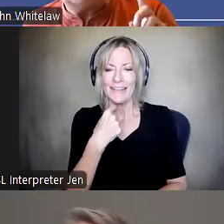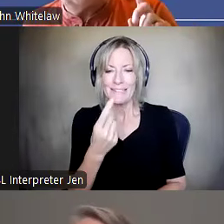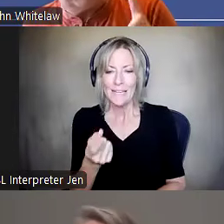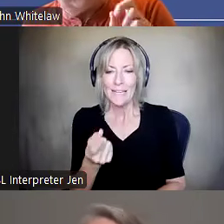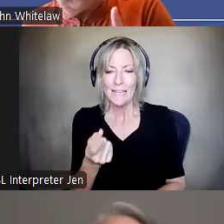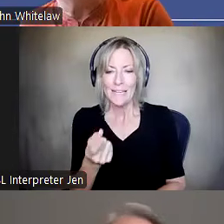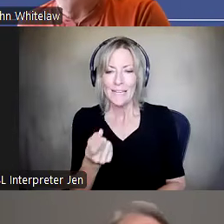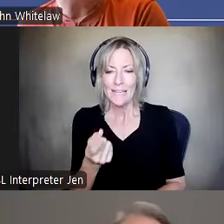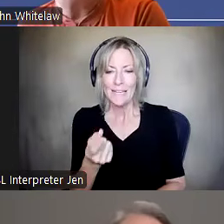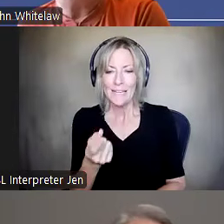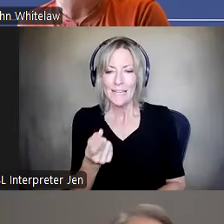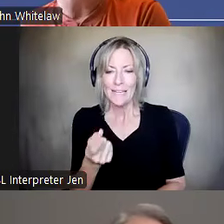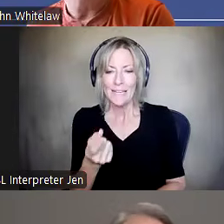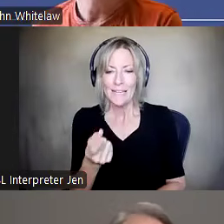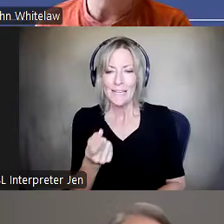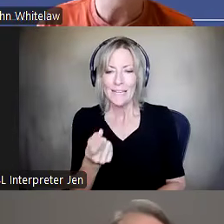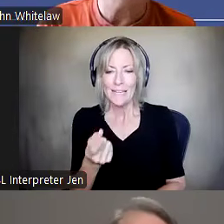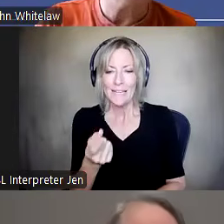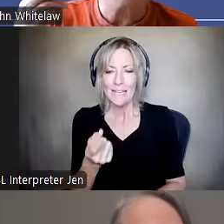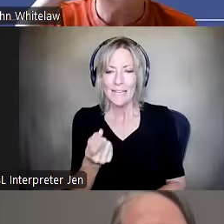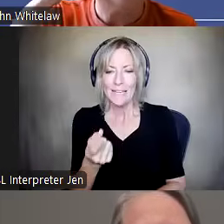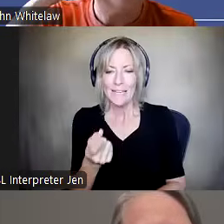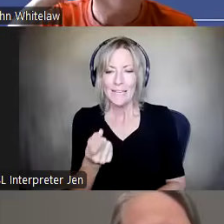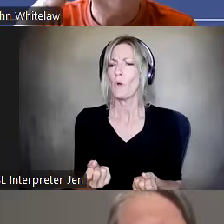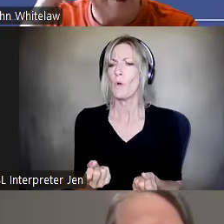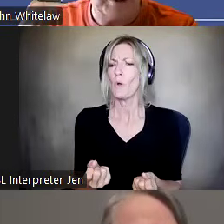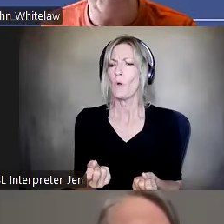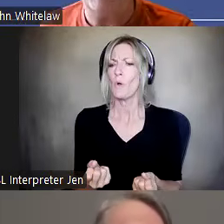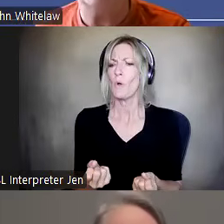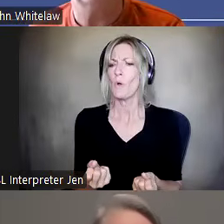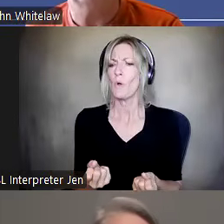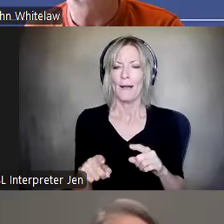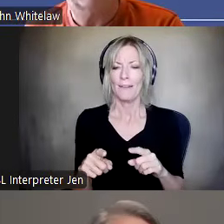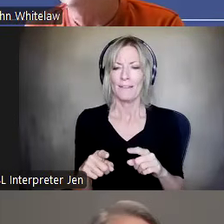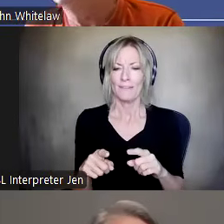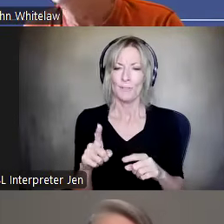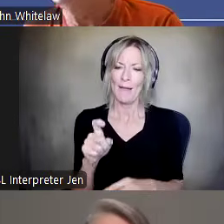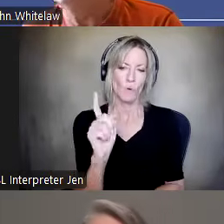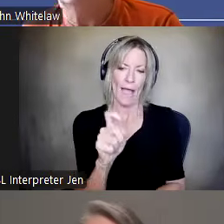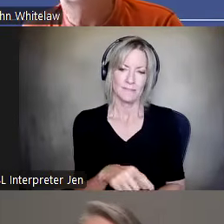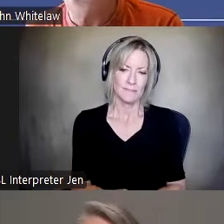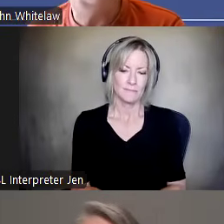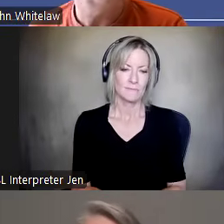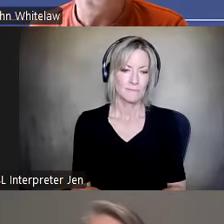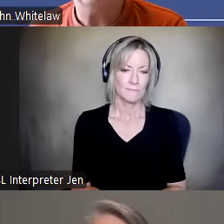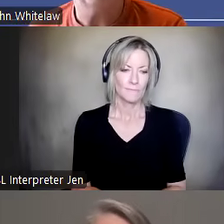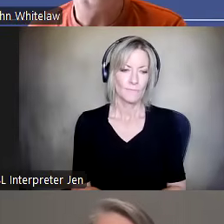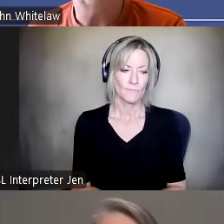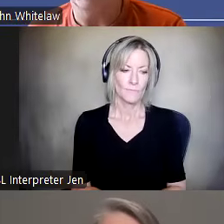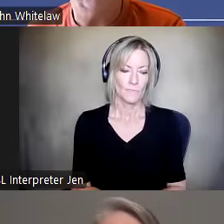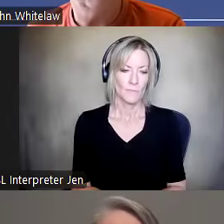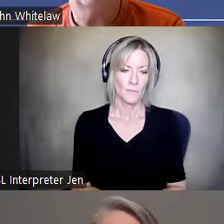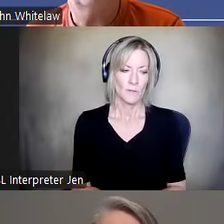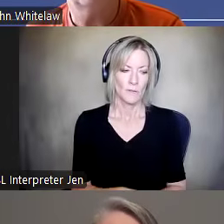I'm pretty sure they'll tell you your spousal amount. But yeah, I think you have there's no substitute for asking them for that. Right. Unless of course